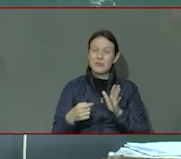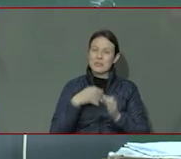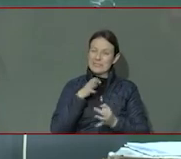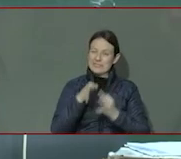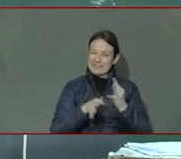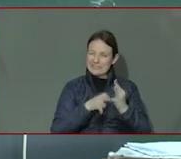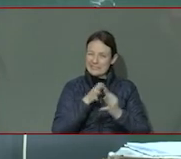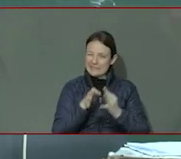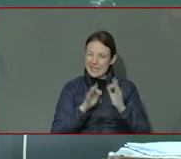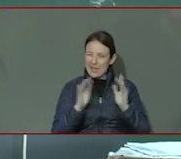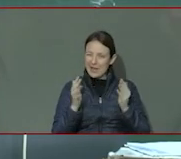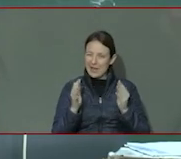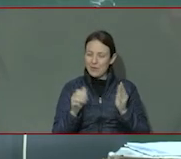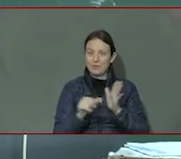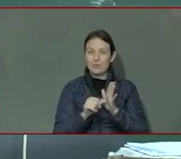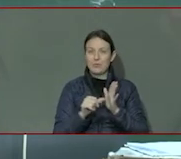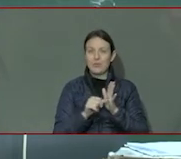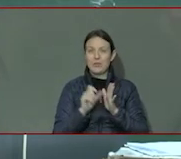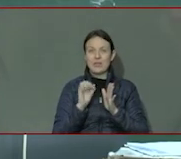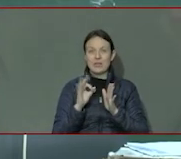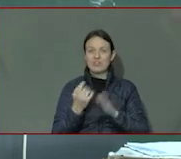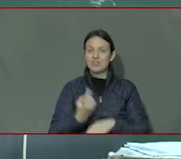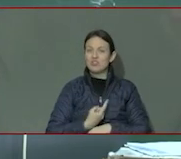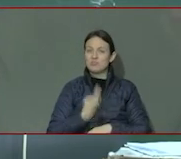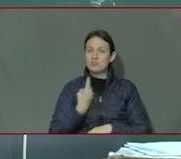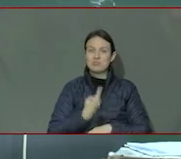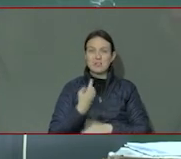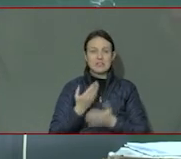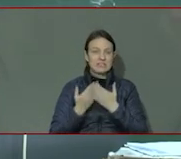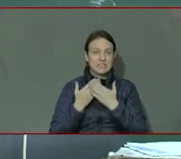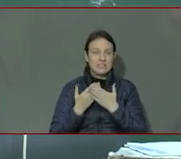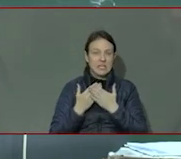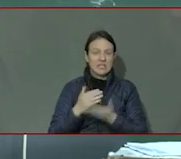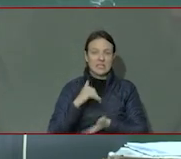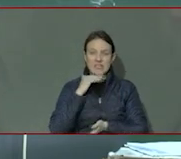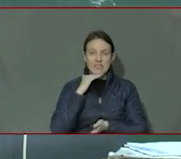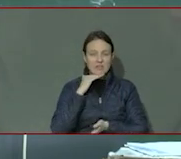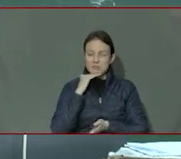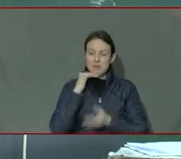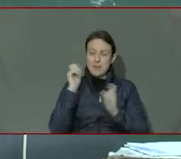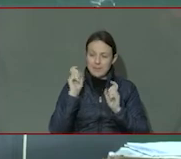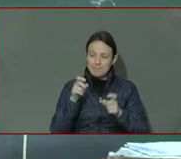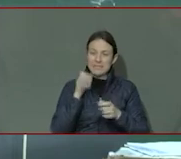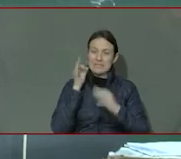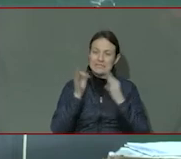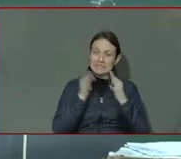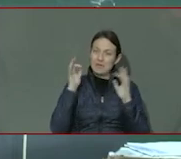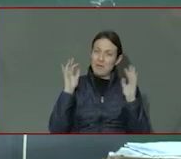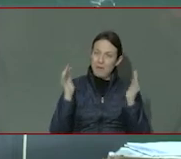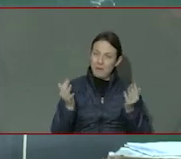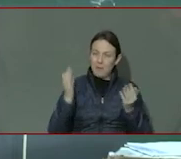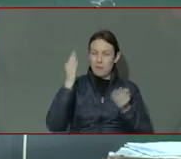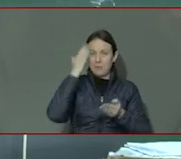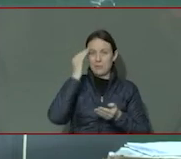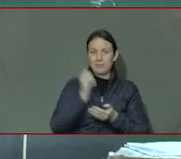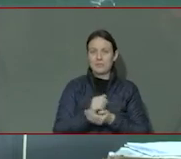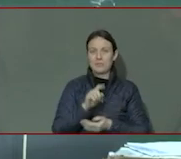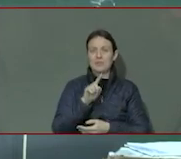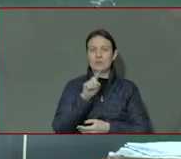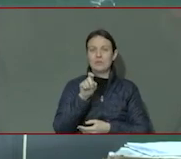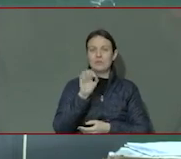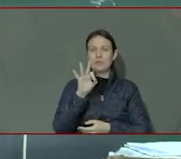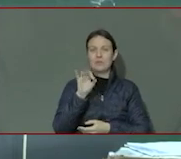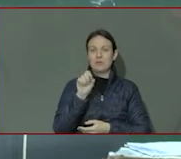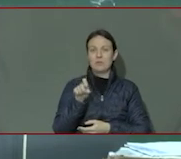papers. A learner who knows the work 100% is not enough if he can't interact with a question paper. So, here comes 3.1.3. I